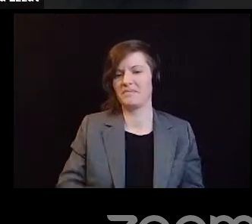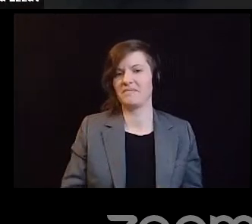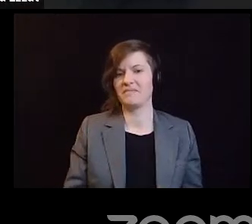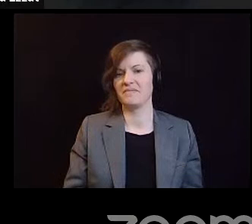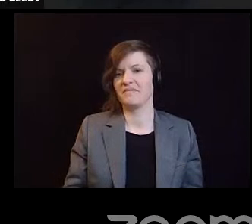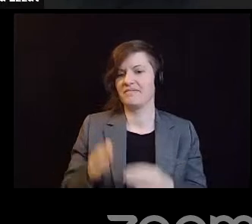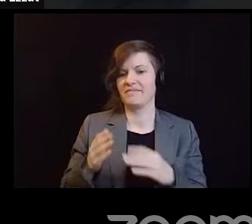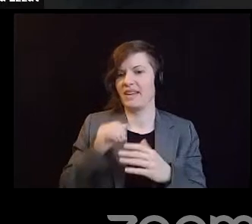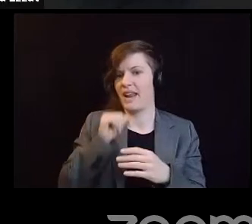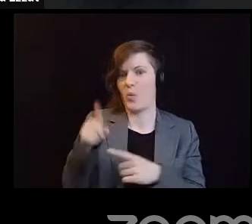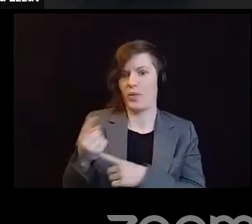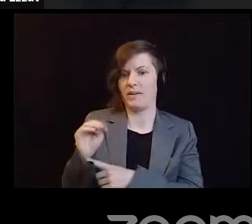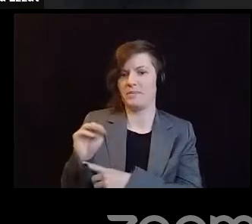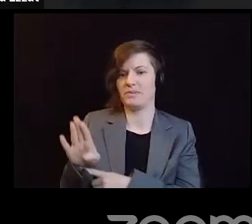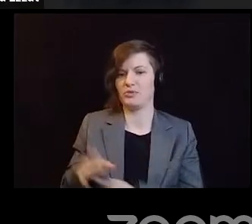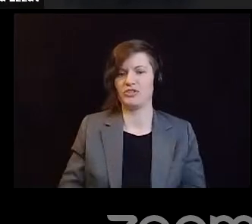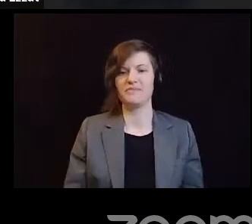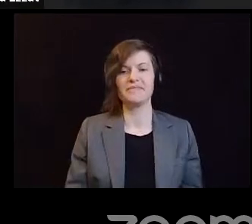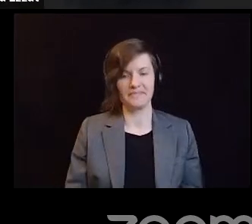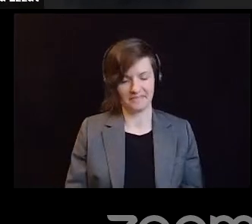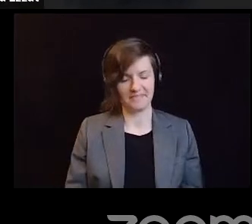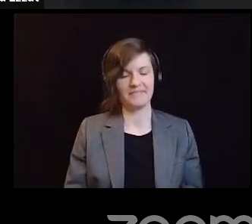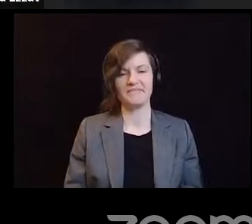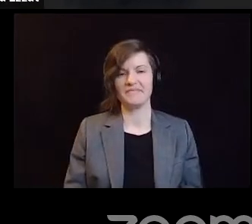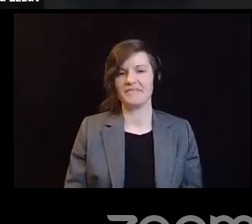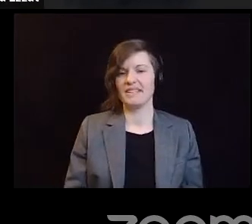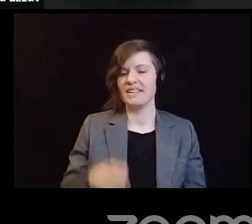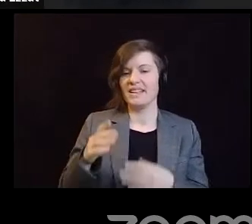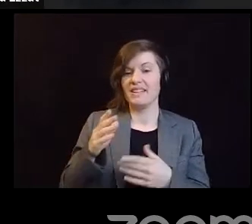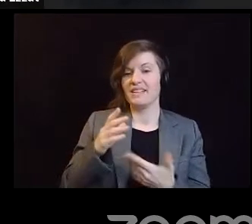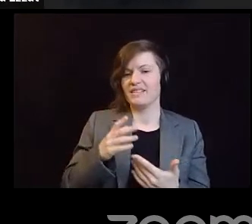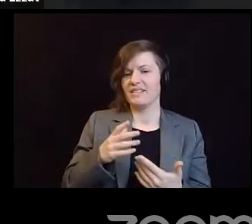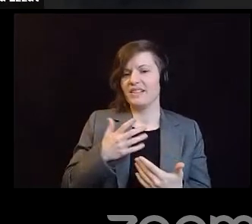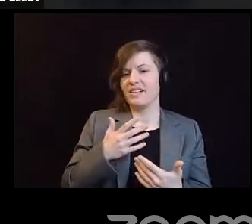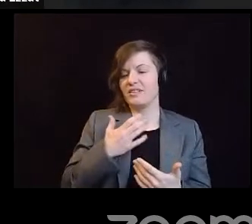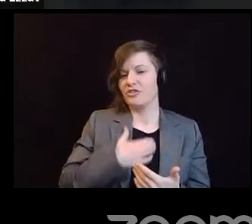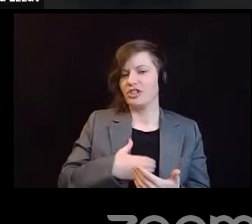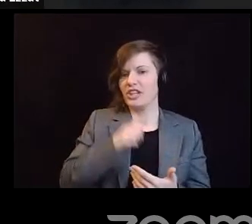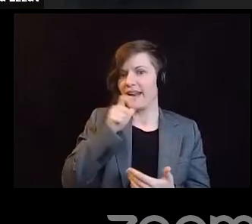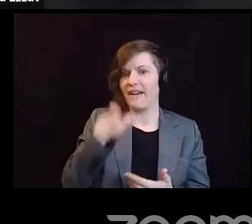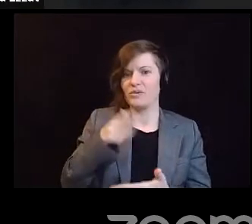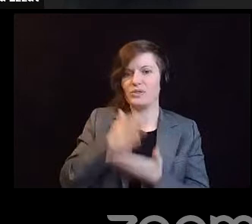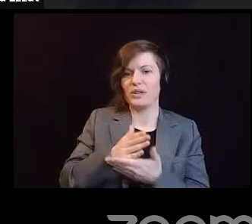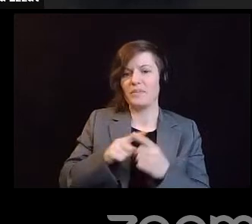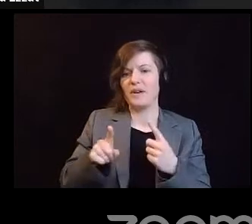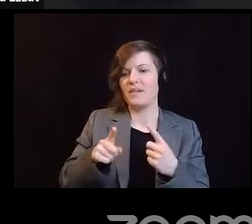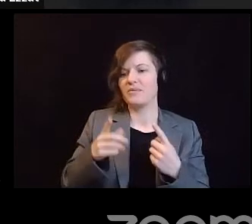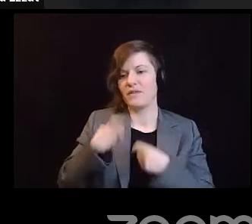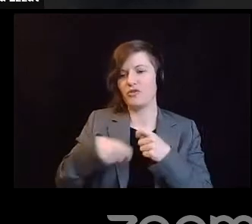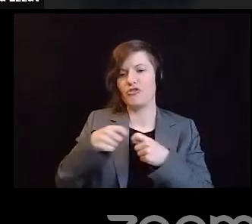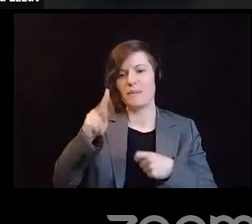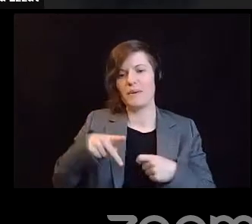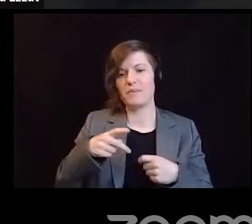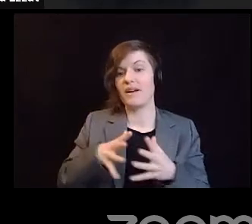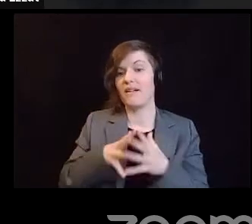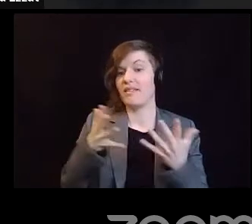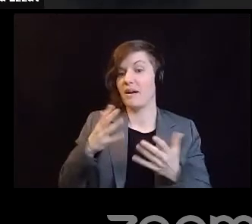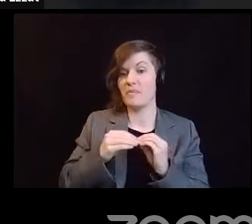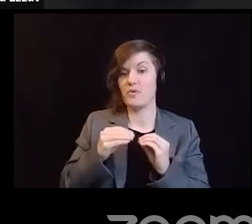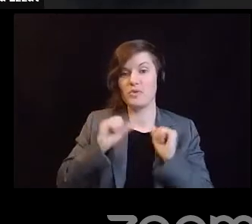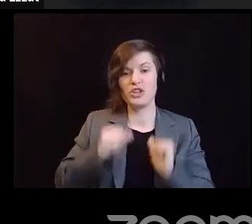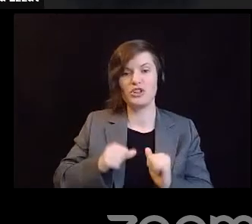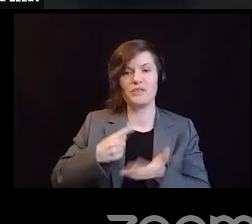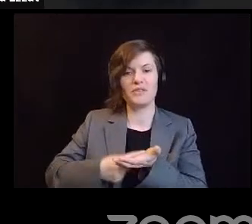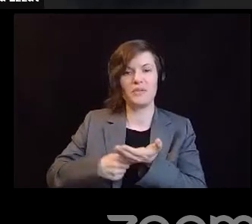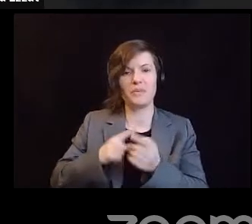out of time. So I'm going to wrap up the session. I think we have a lot more to cover, but we'll just have to leave it there. So